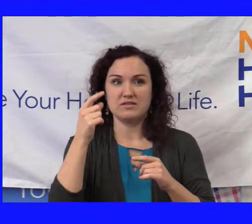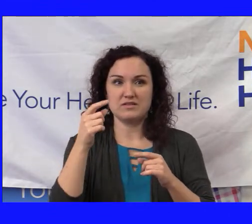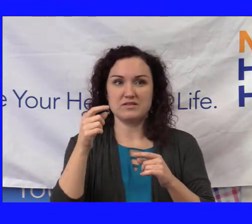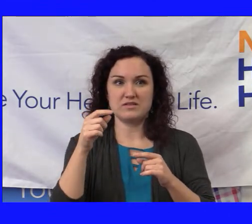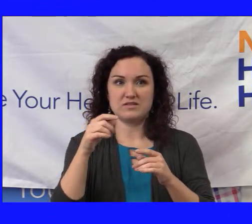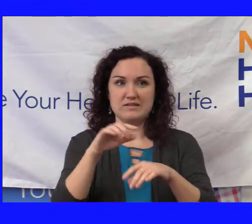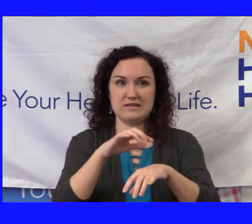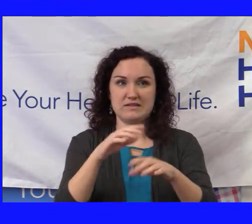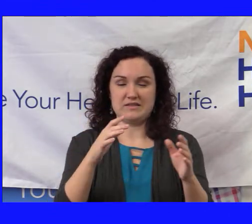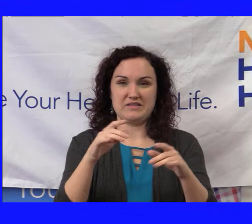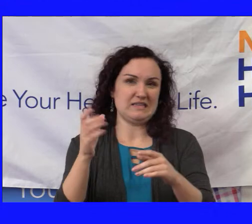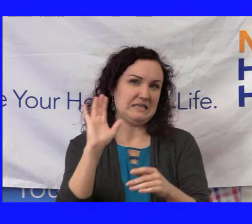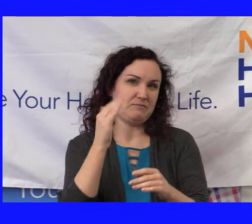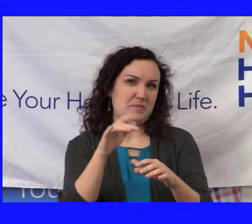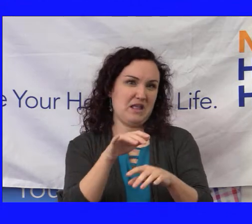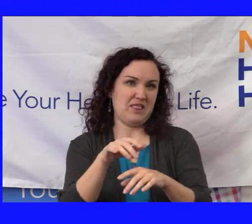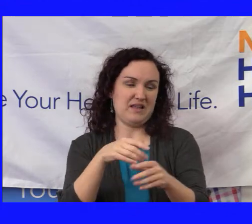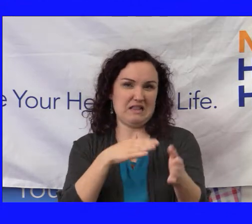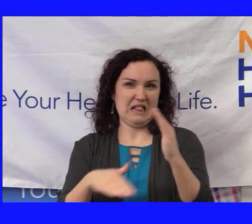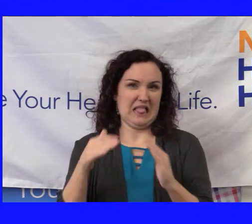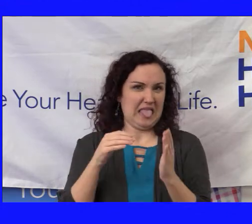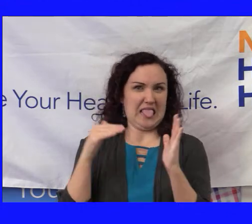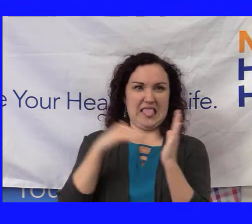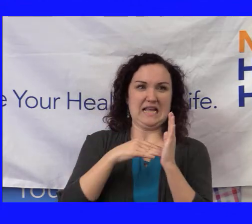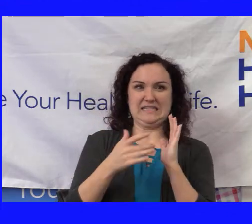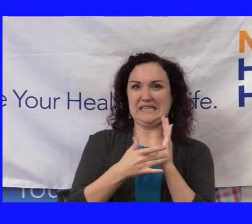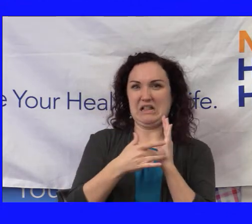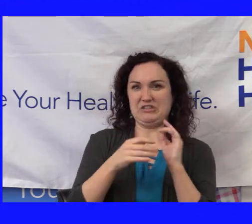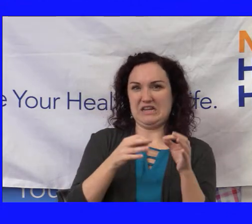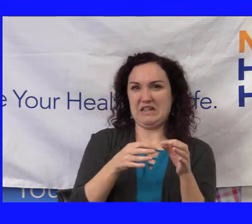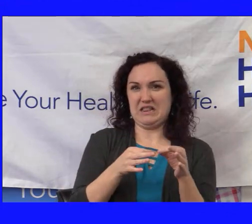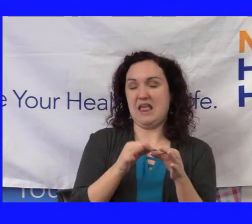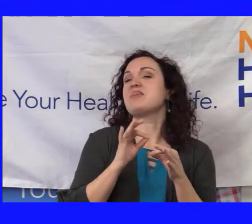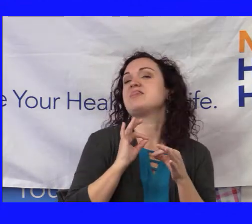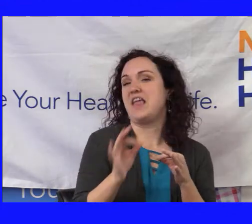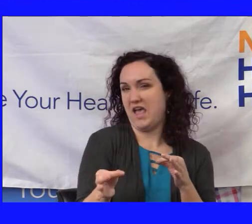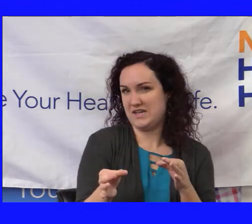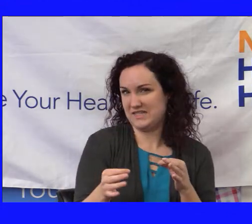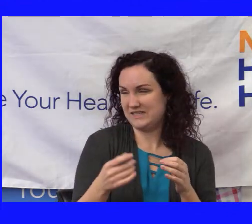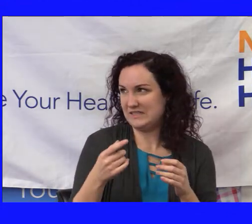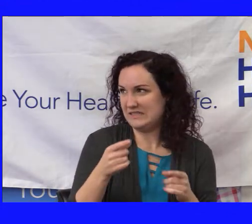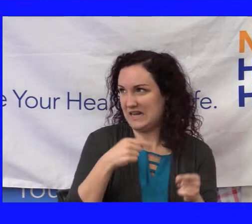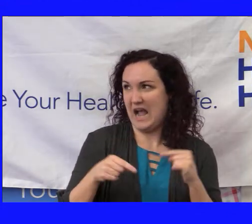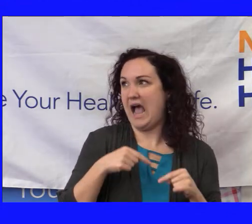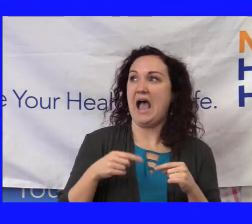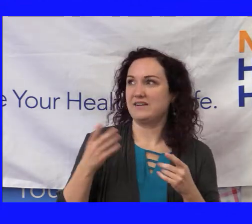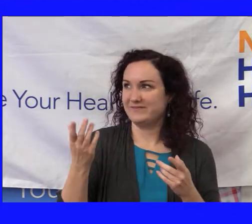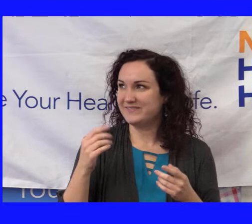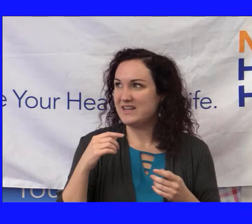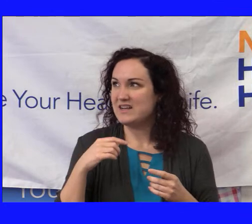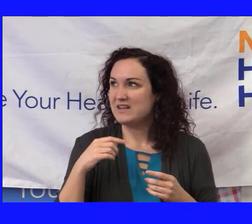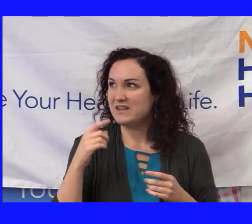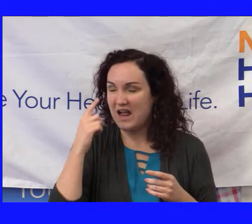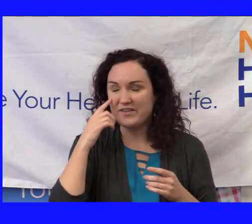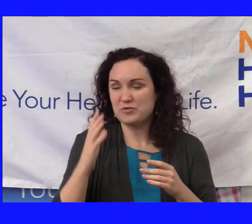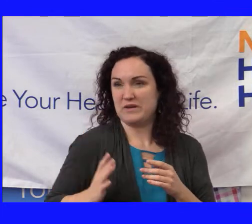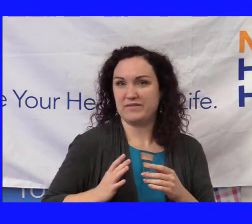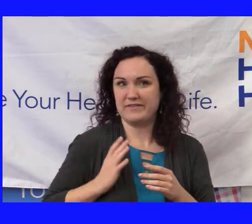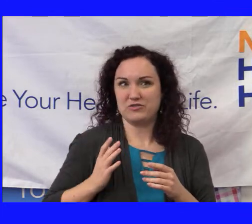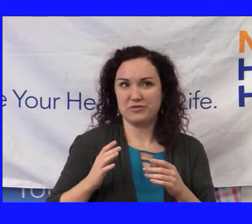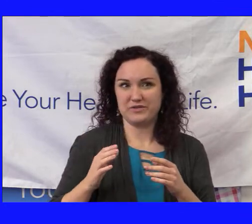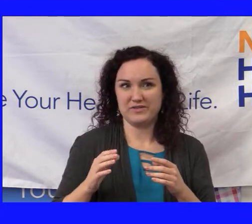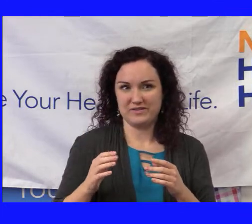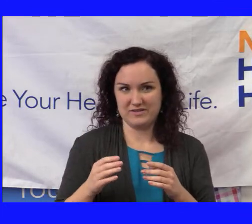any sub-consultant to provide any maintenance in anywhere where they present. And I think it should be an official